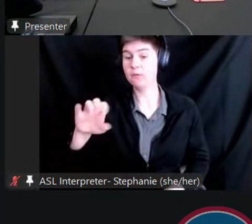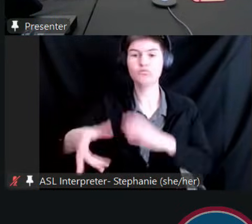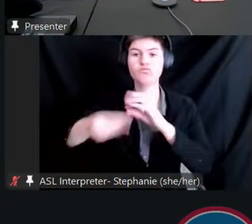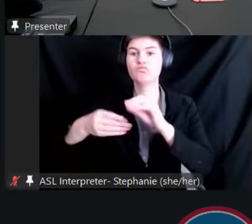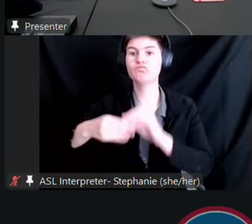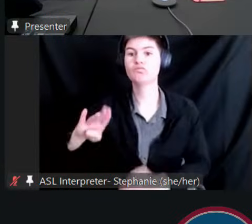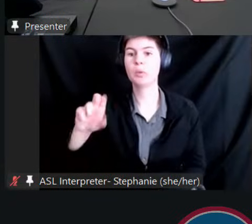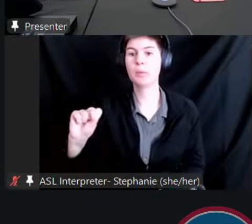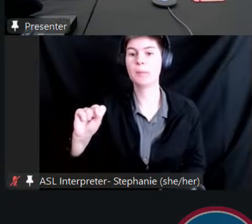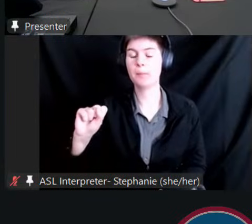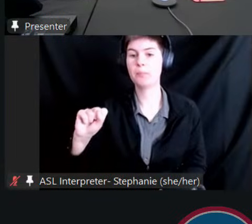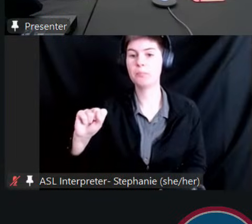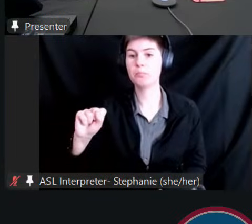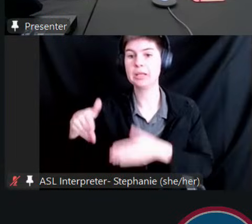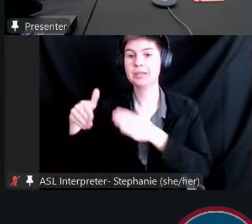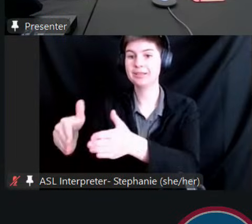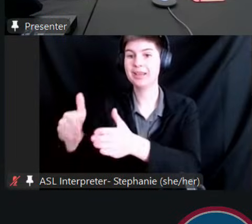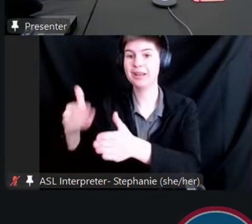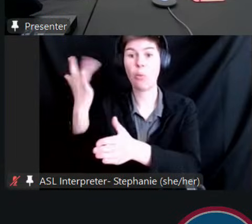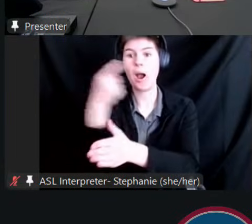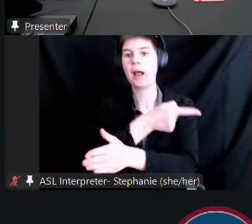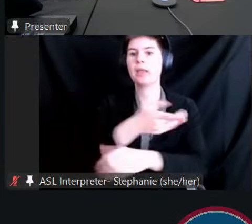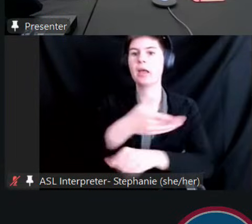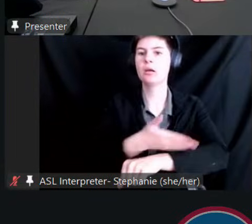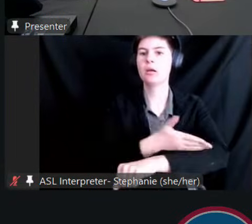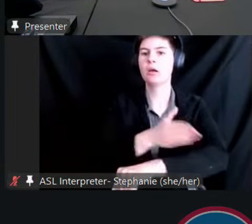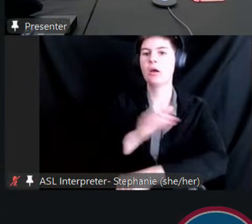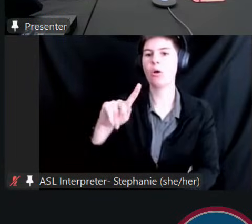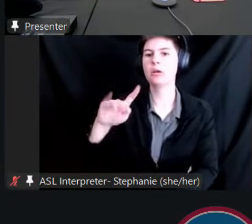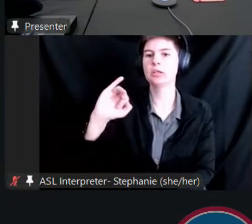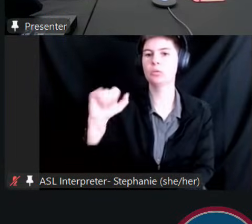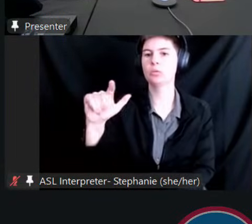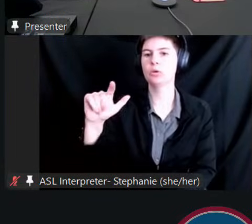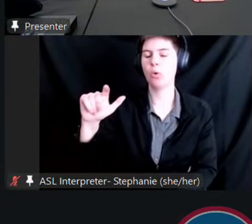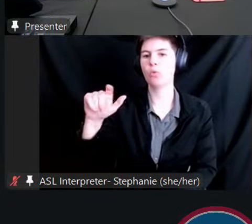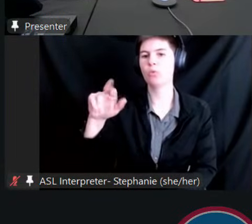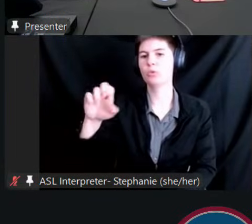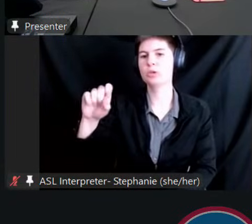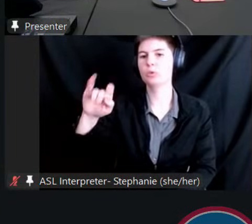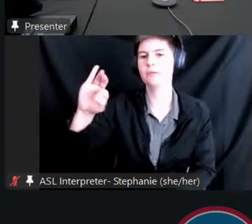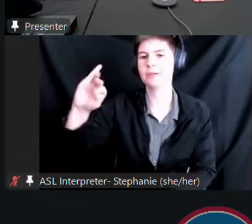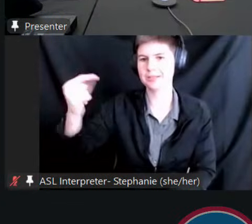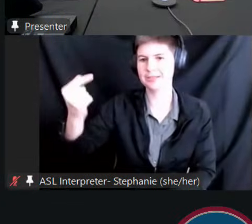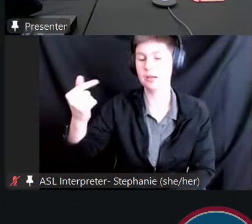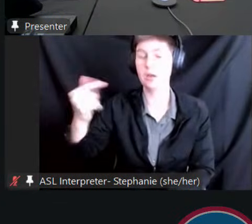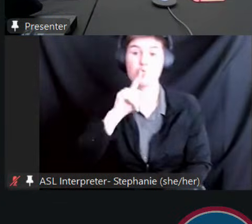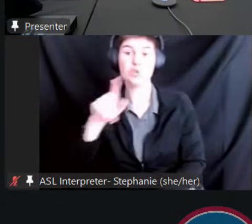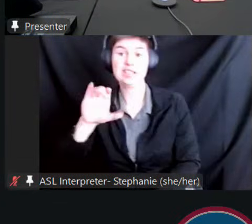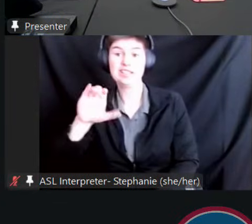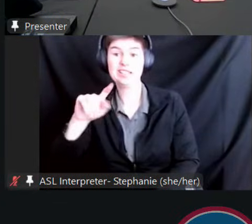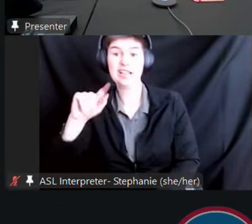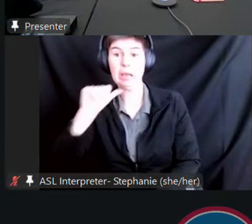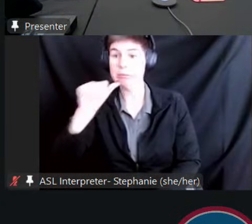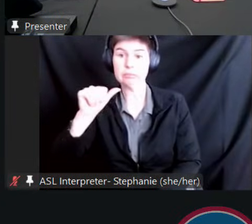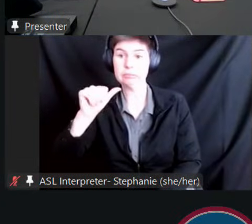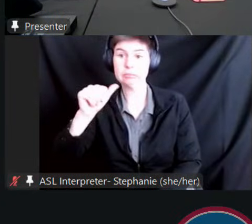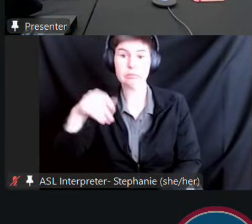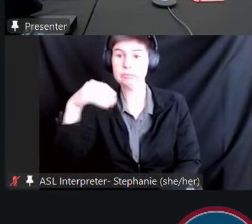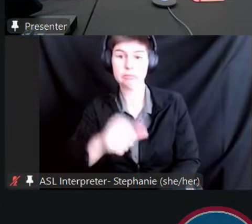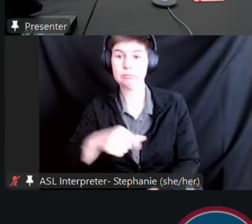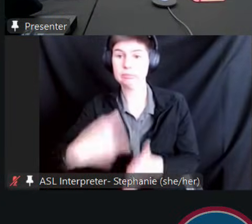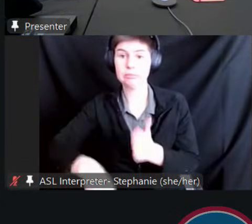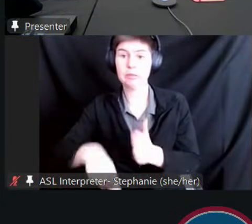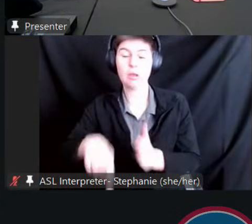arterial resurfacing. So that's at no cost to CTA and only at marginal cost to the CDOT project.